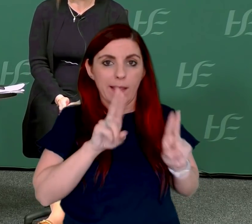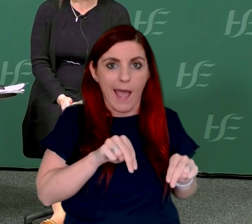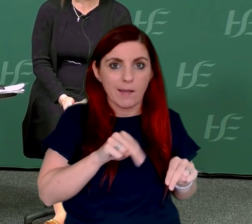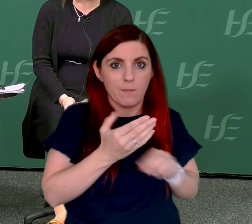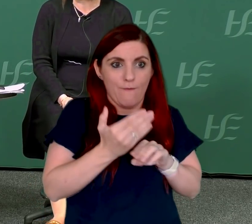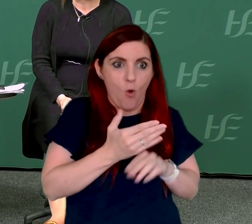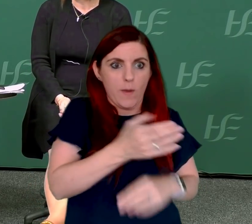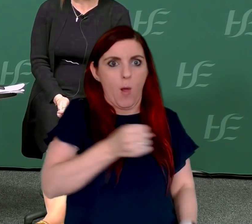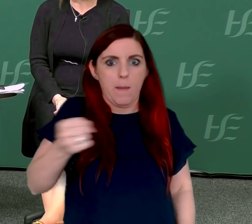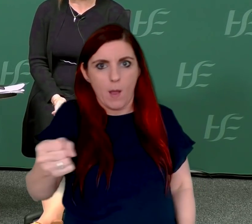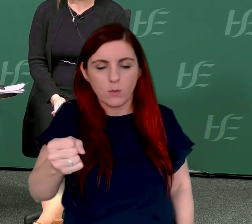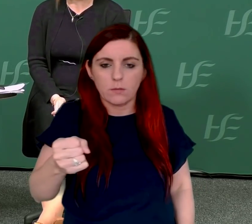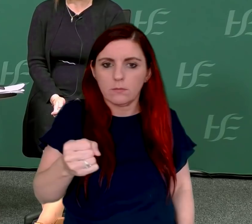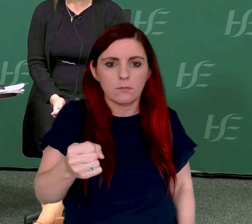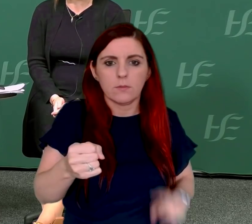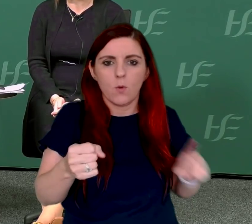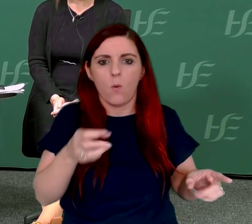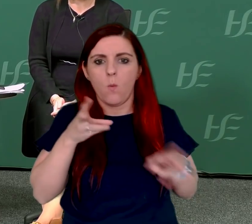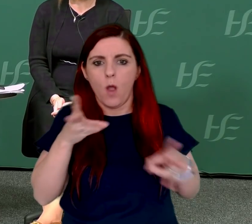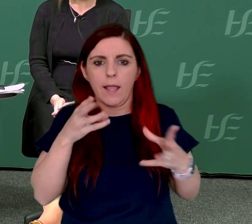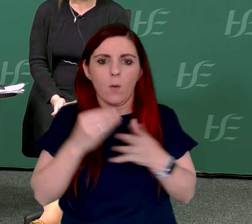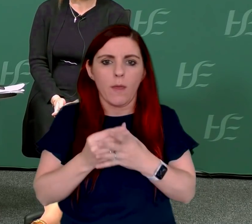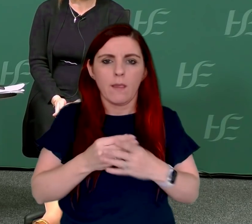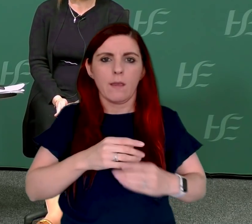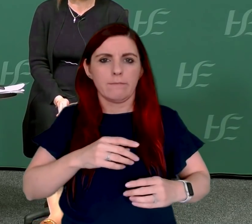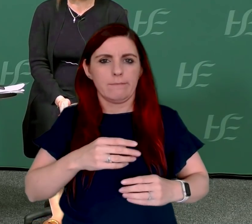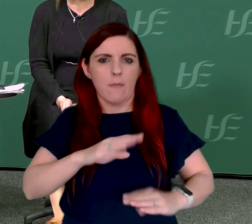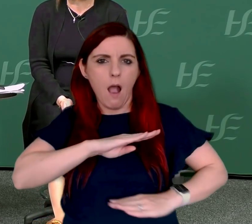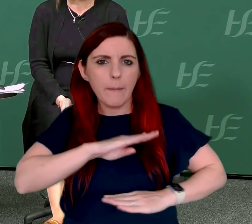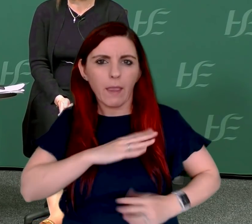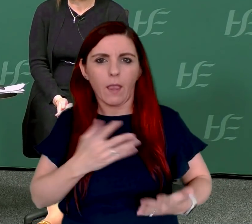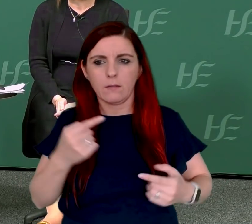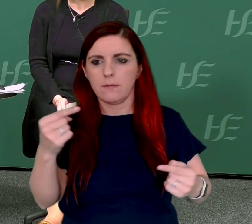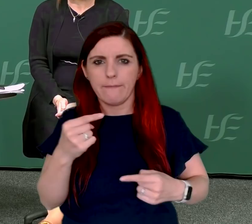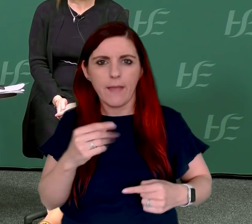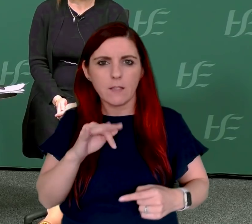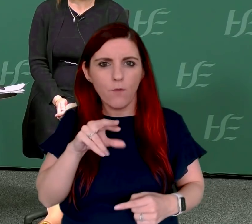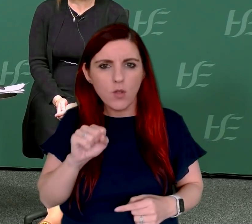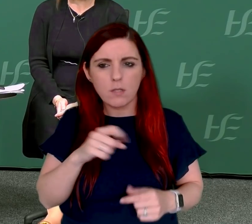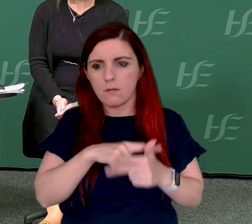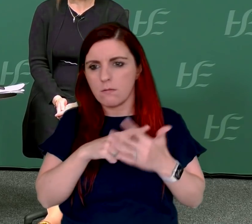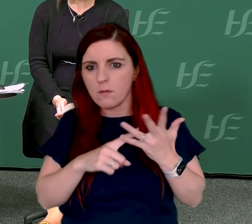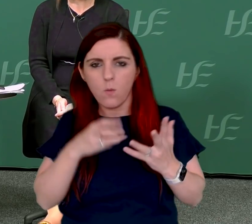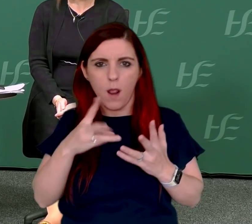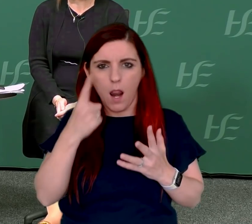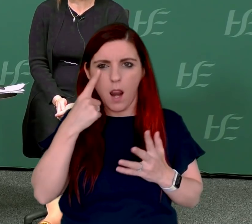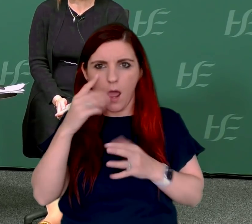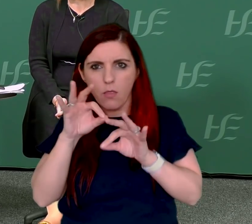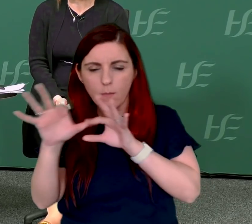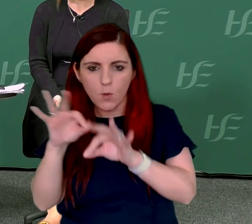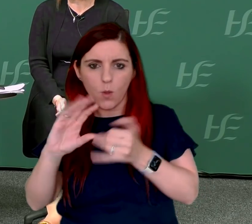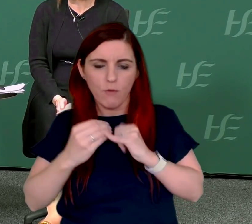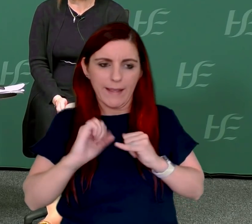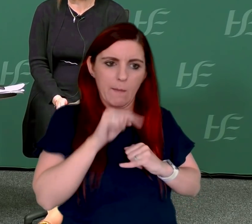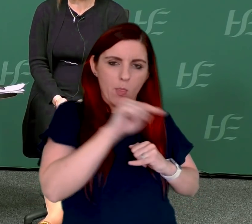way. So in terms of actually working with the Defence Forces, looking at other solutions, as Damien and Paul have set out, we really want to keep those therapists